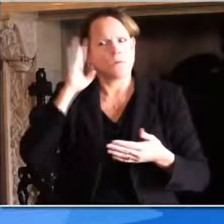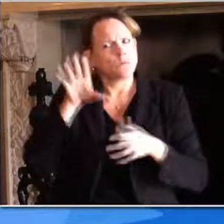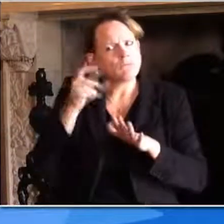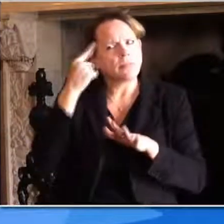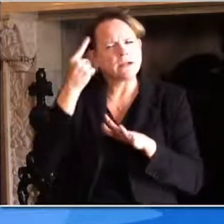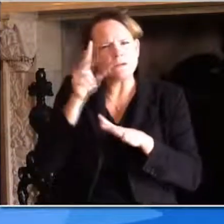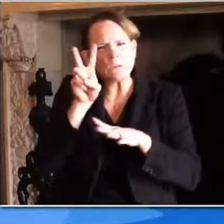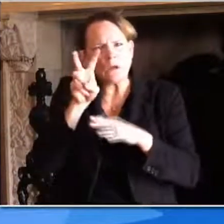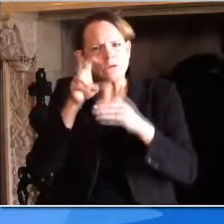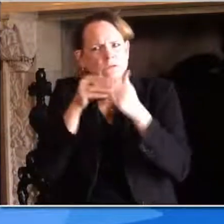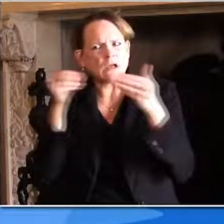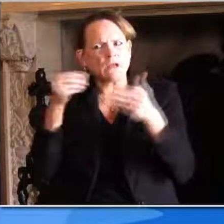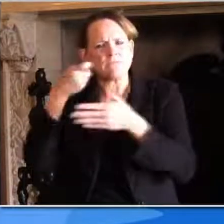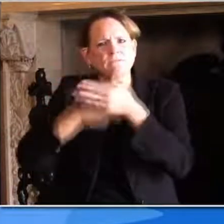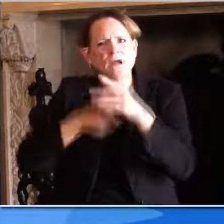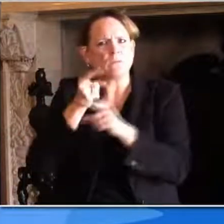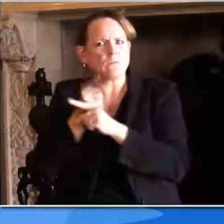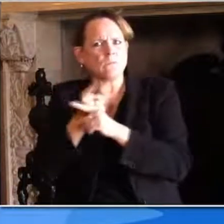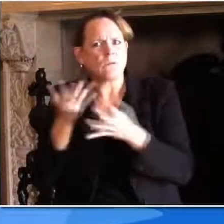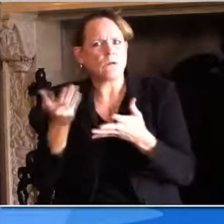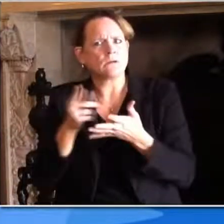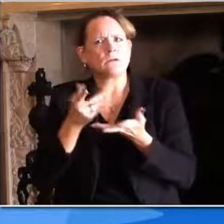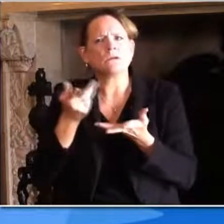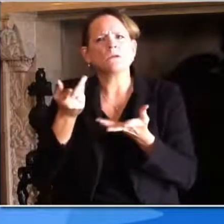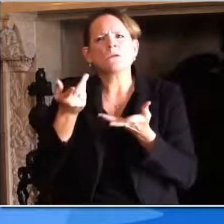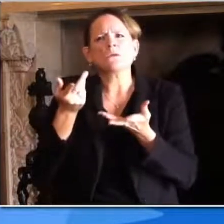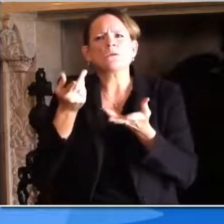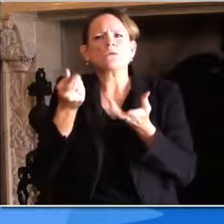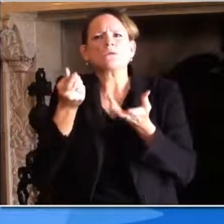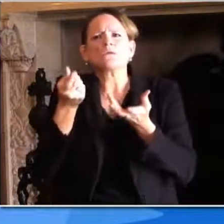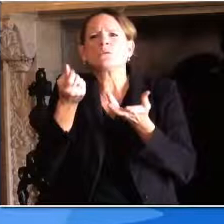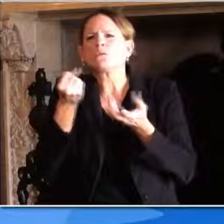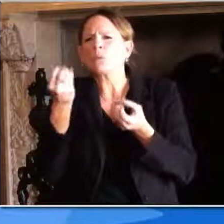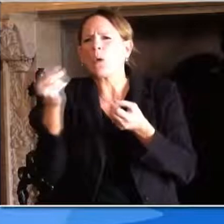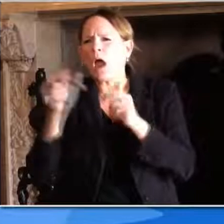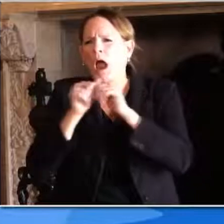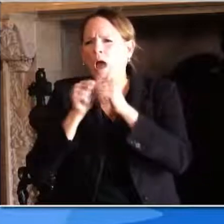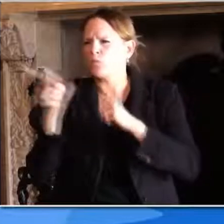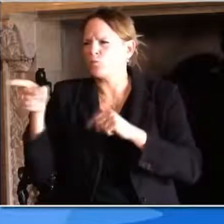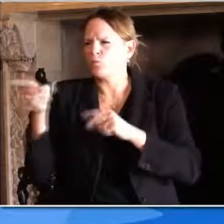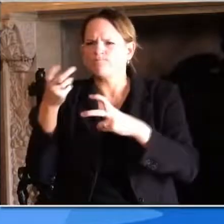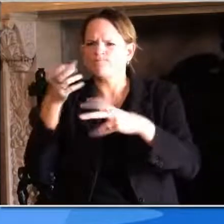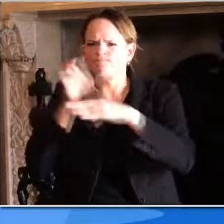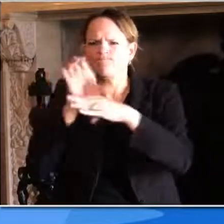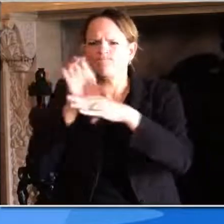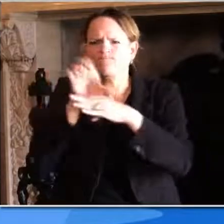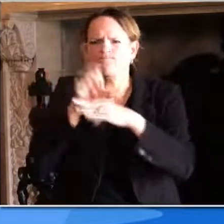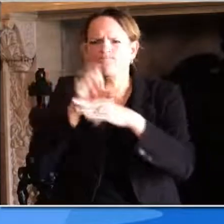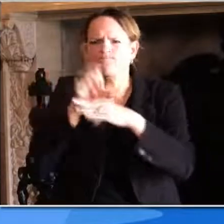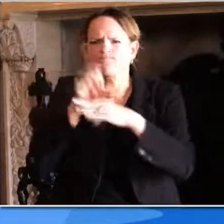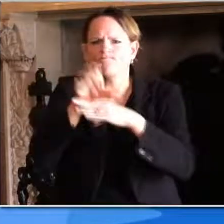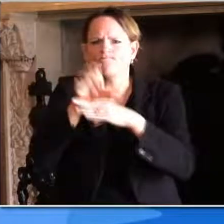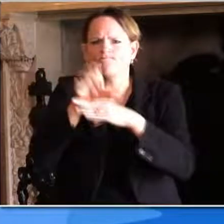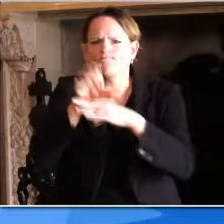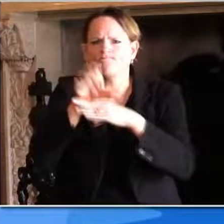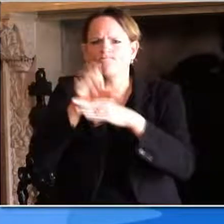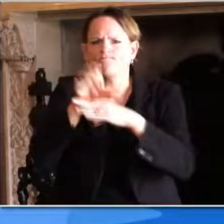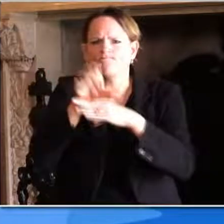about the specifics of, again, how that's being enforced, and what would happen in that particular fringe